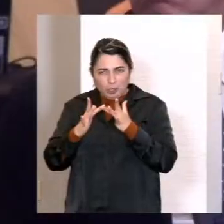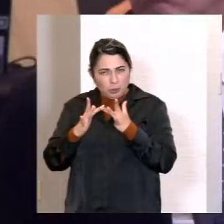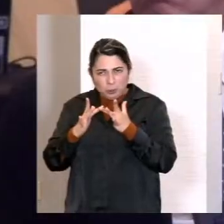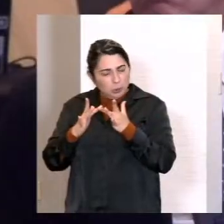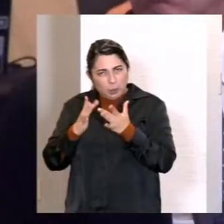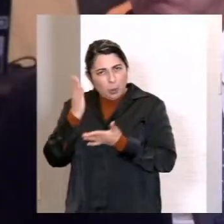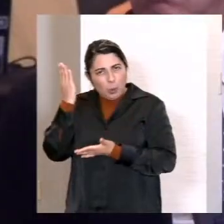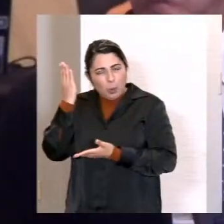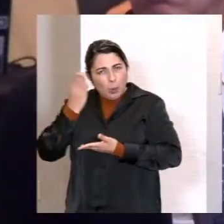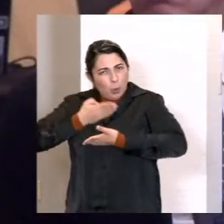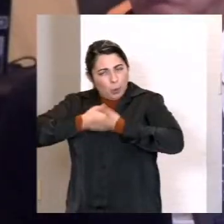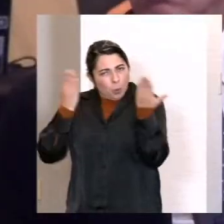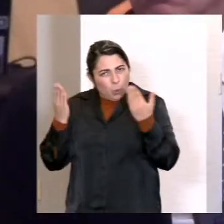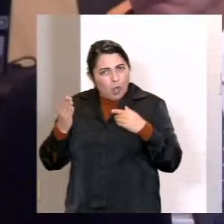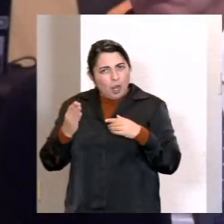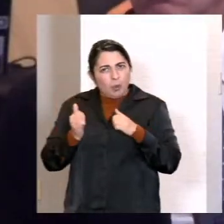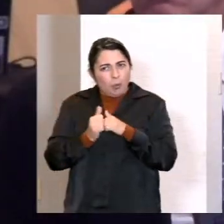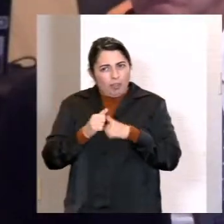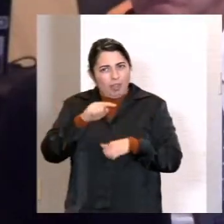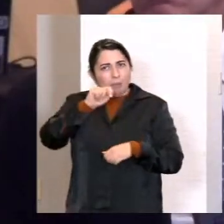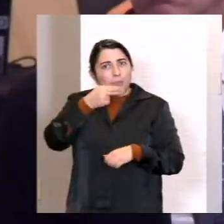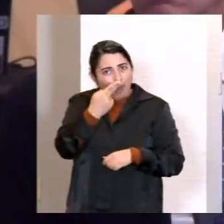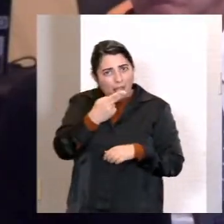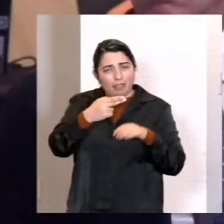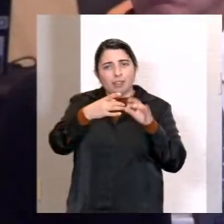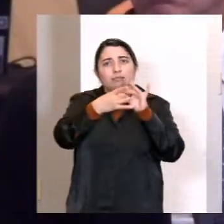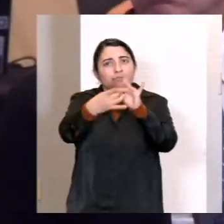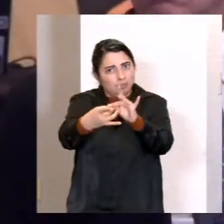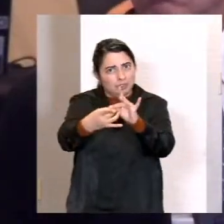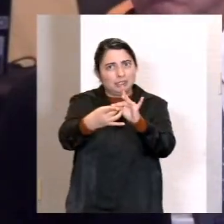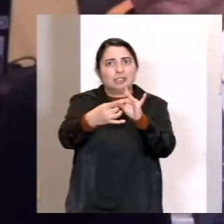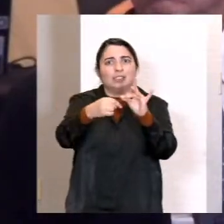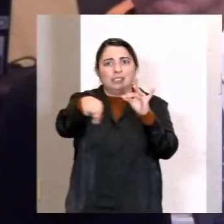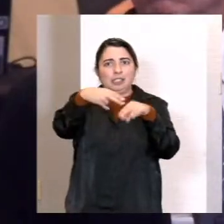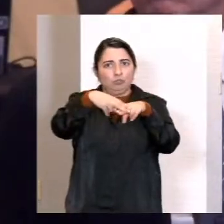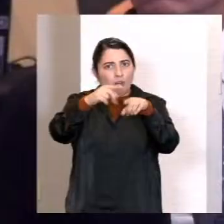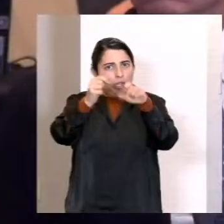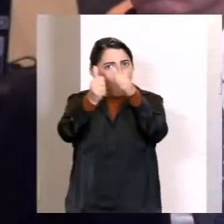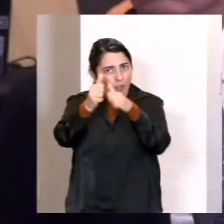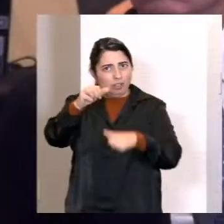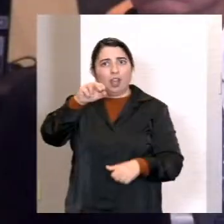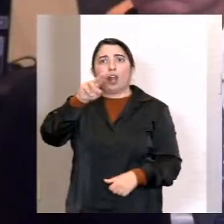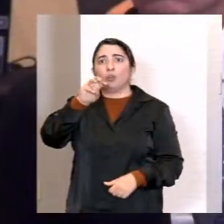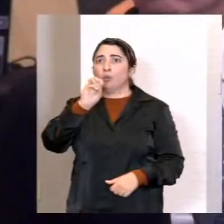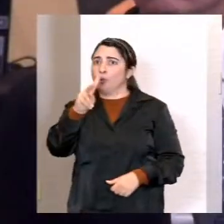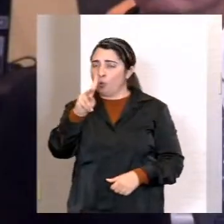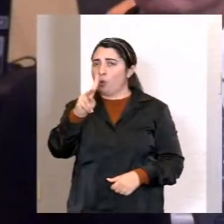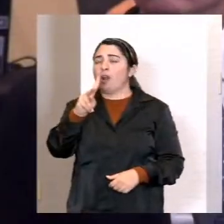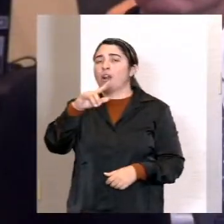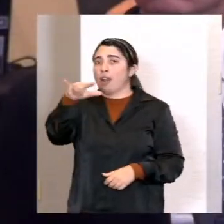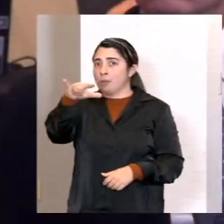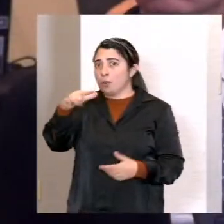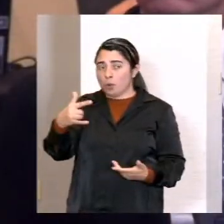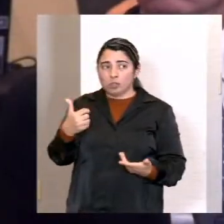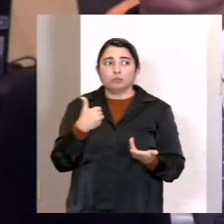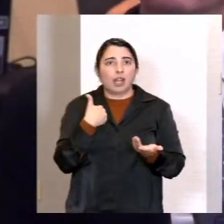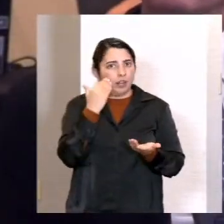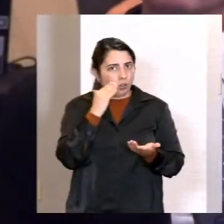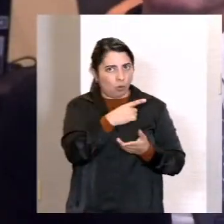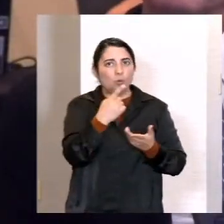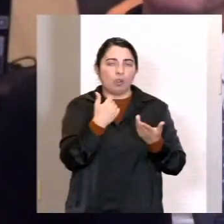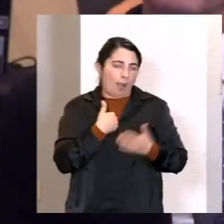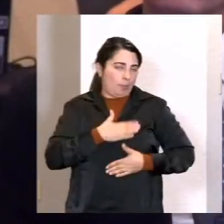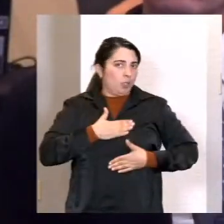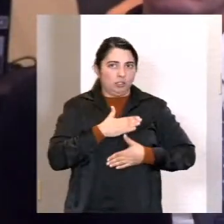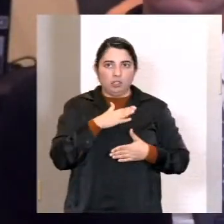see a path extension to Newark Airport up there. I know you guys are, and I do appreciate this, that you're enlarging